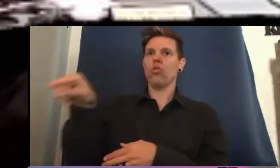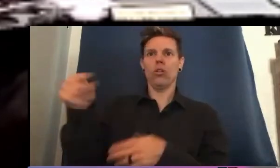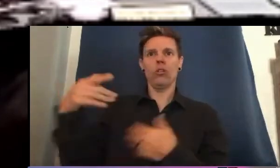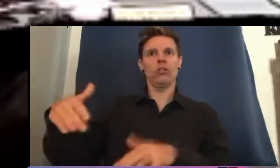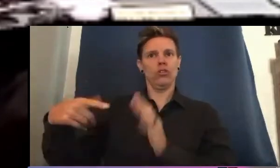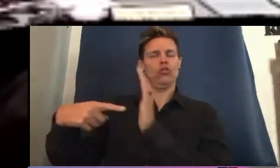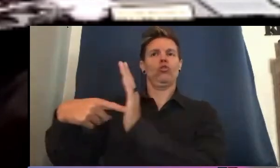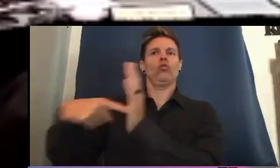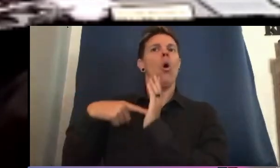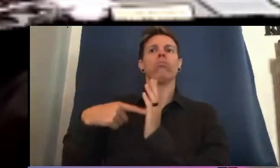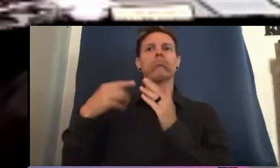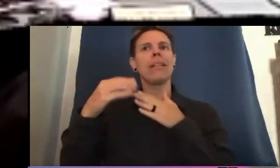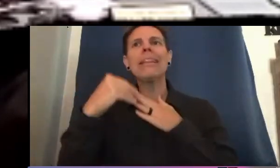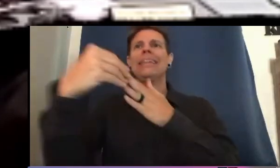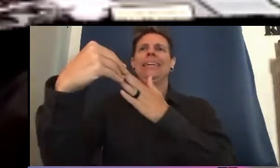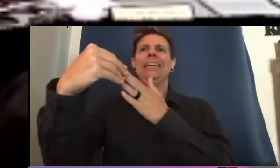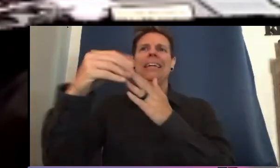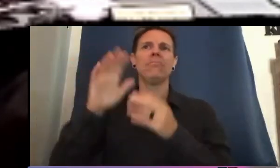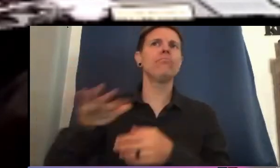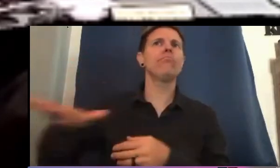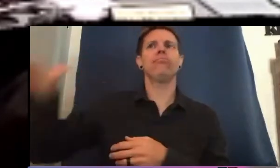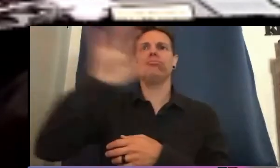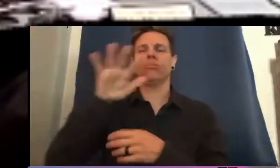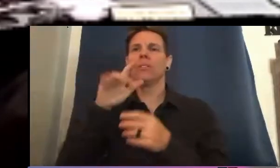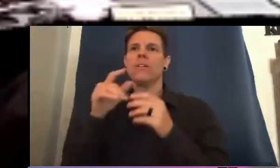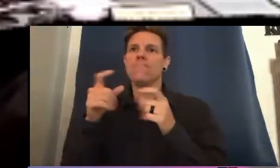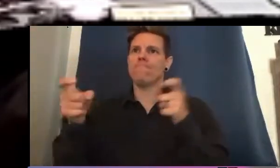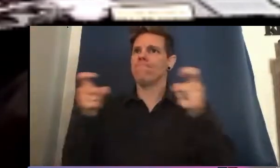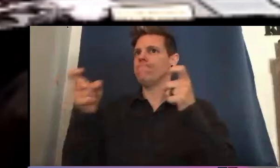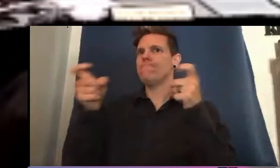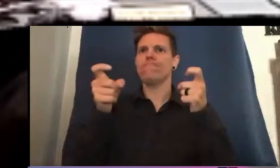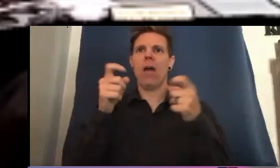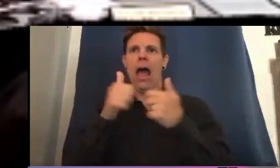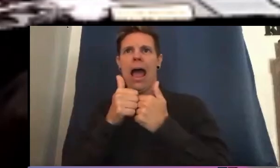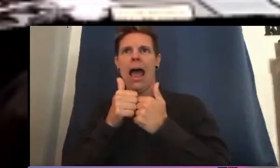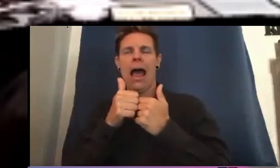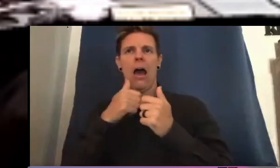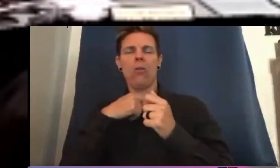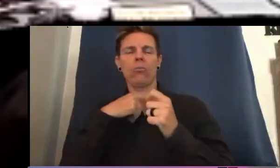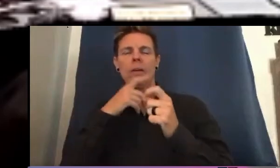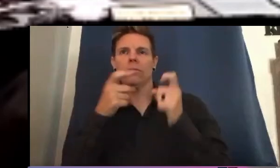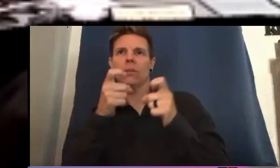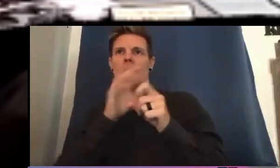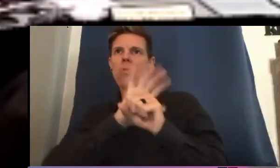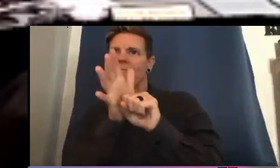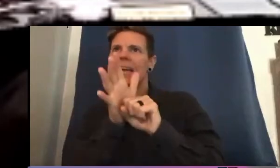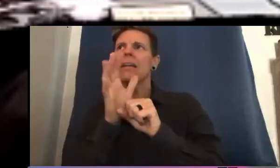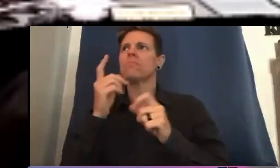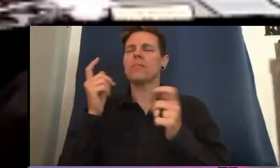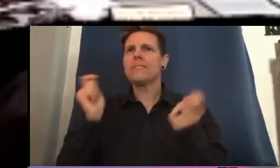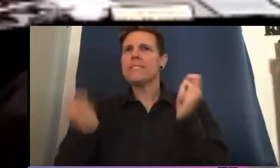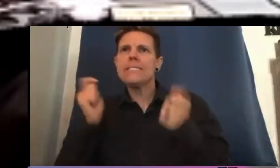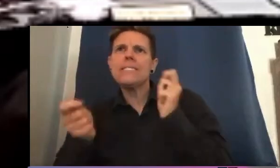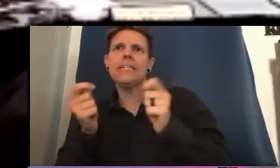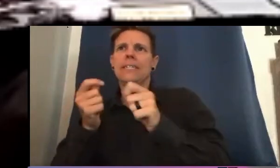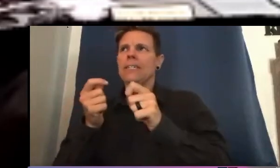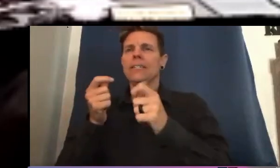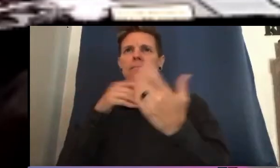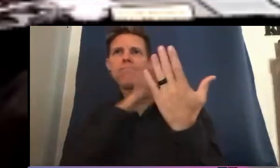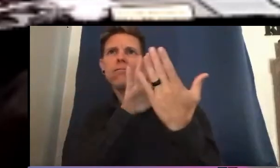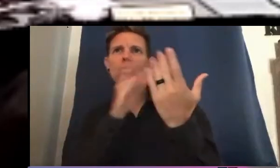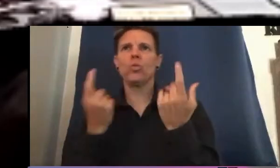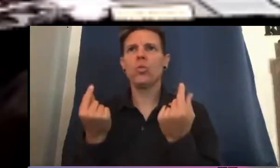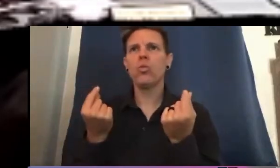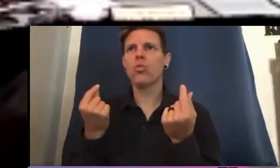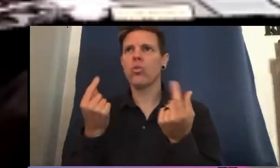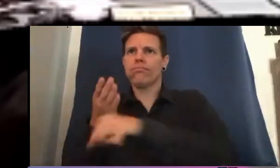pandemic in terms of responding nimbly and flexibly to evolving situations. And we enter into this school year building